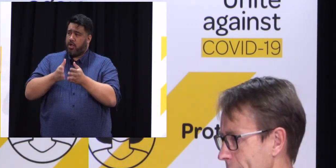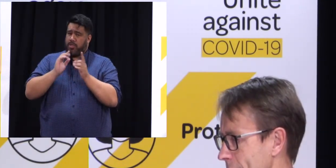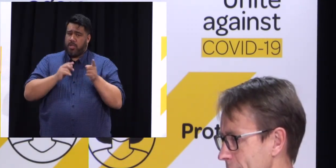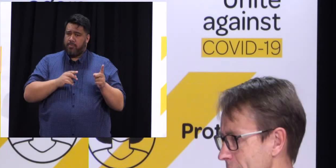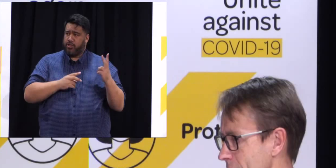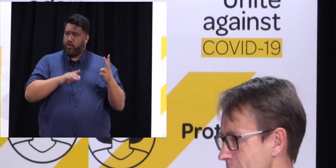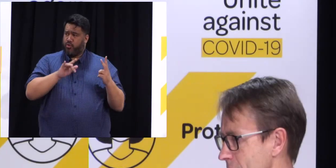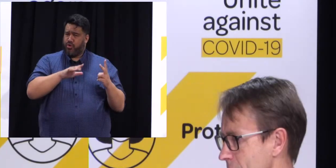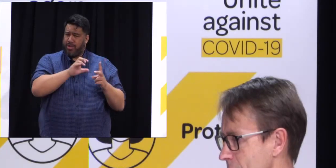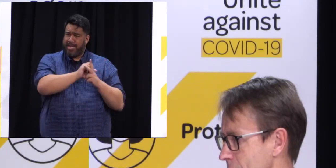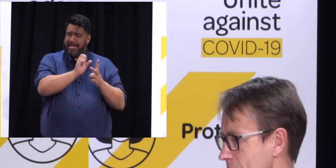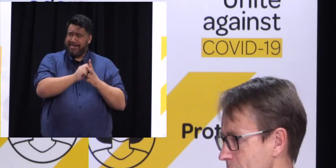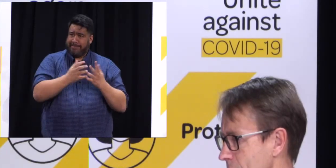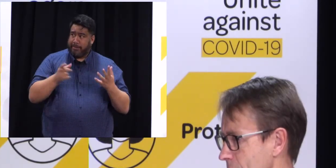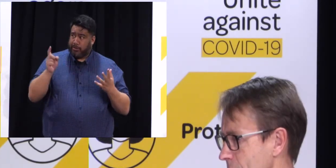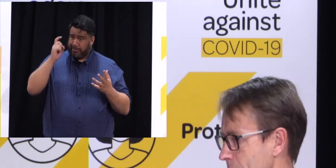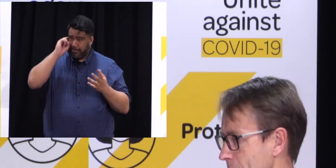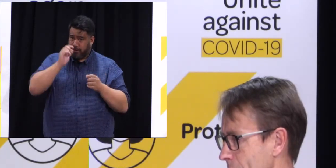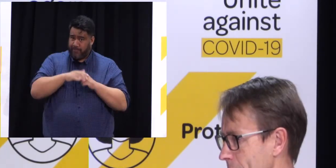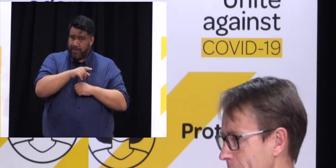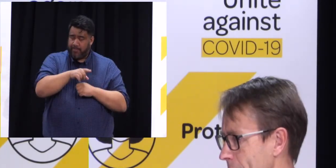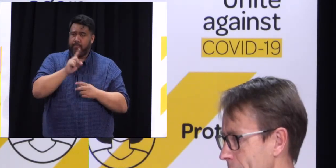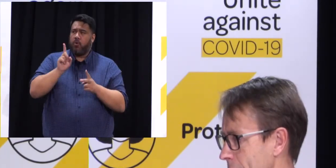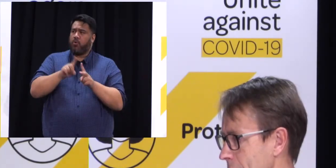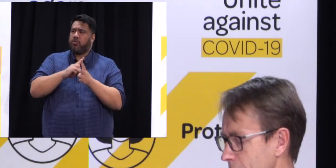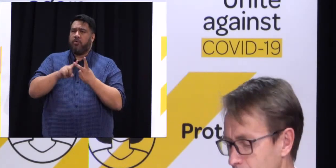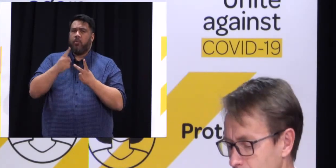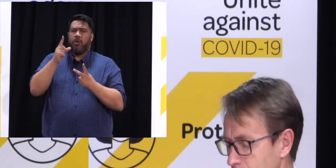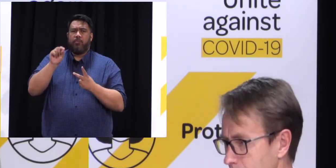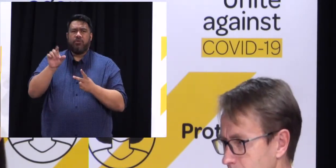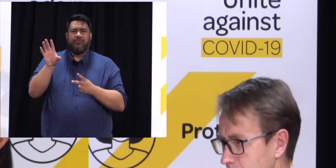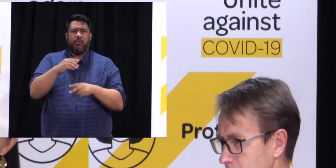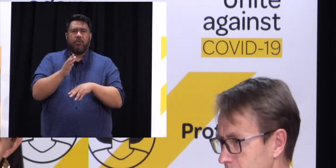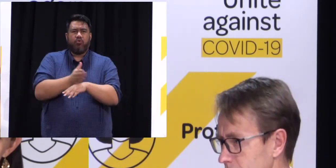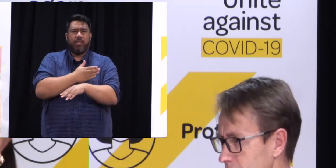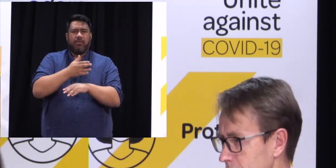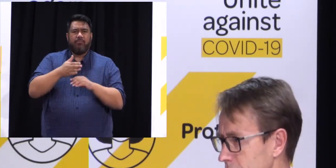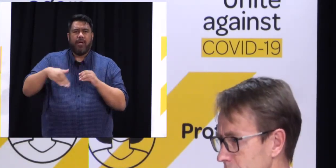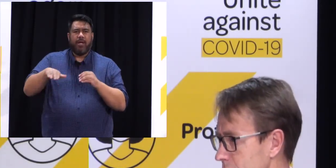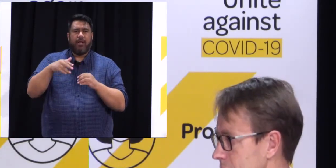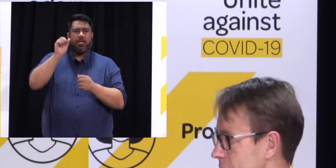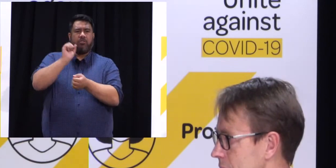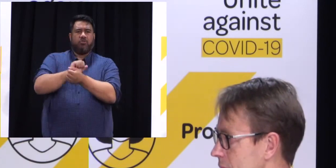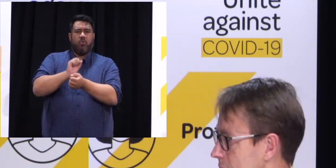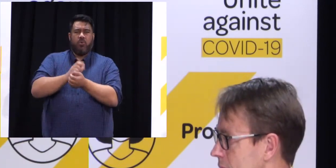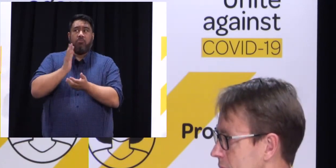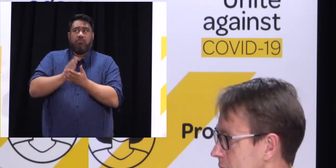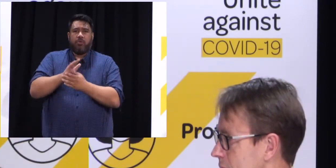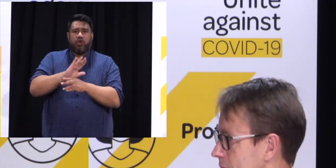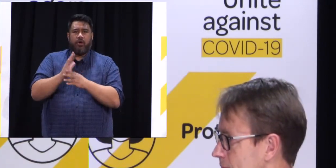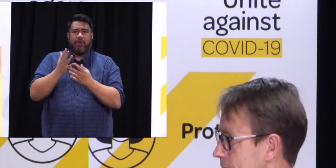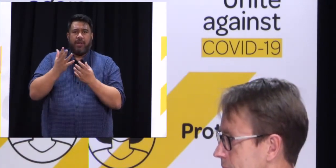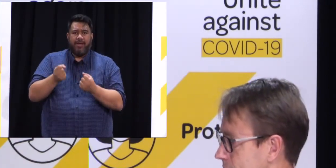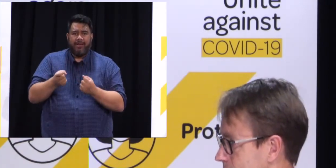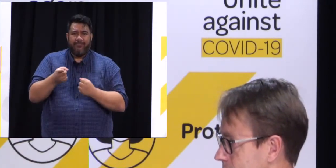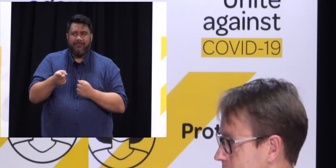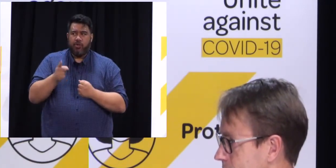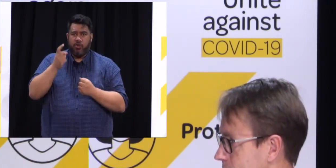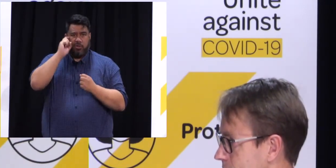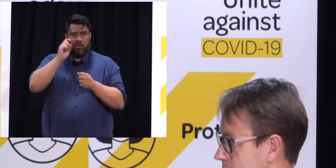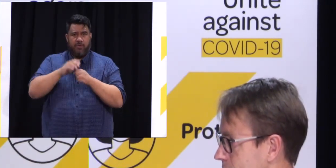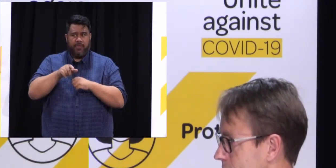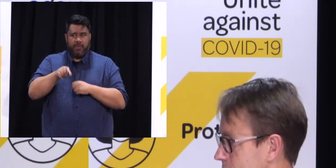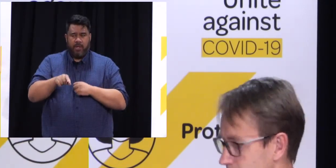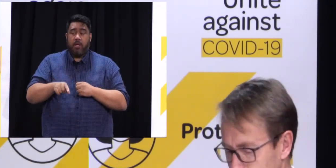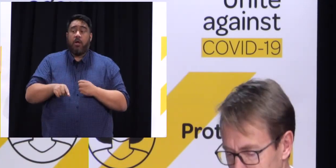School who's tested positive for COVID. Is that going to be a location of interest? I'll leave the second question to Dr. Bloomfield. Keep in mind